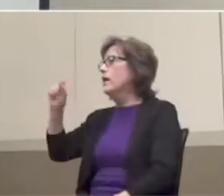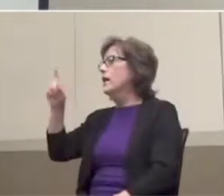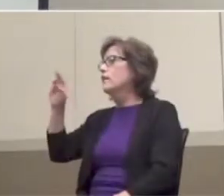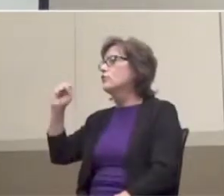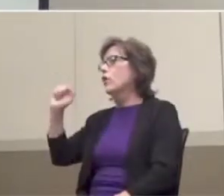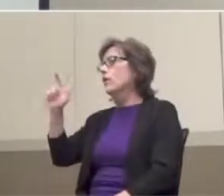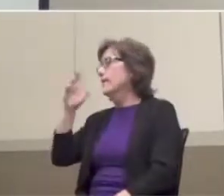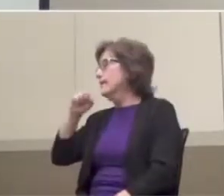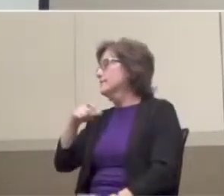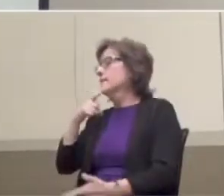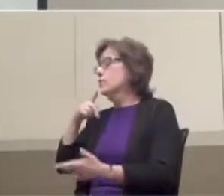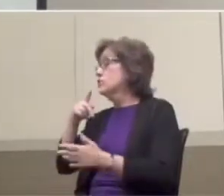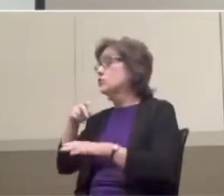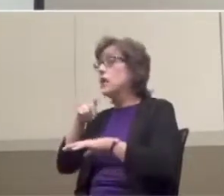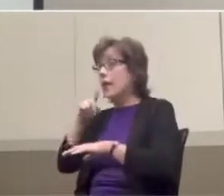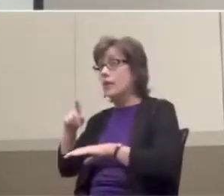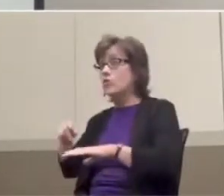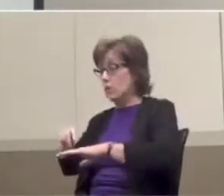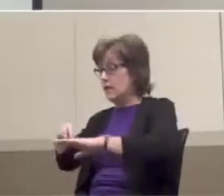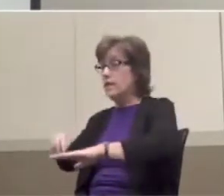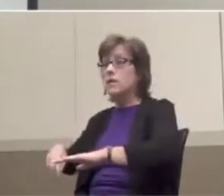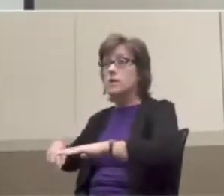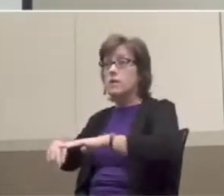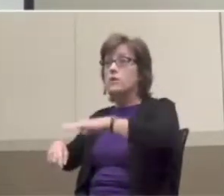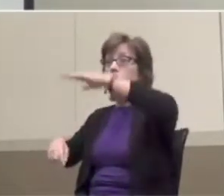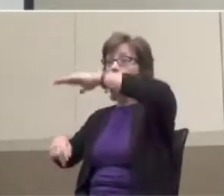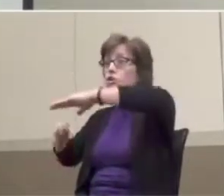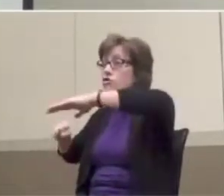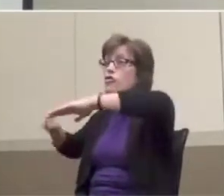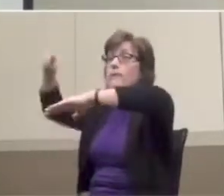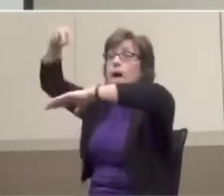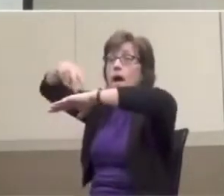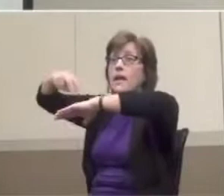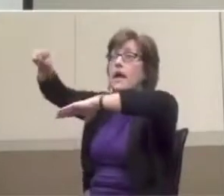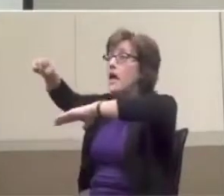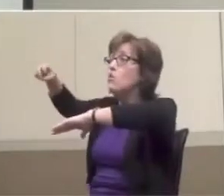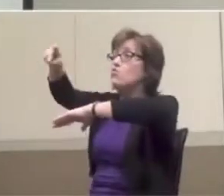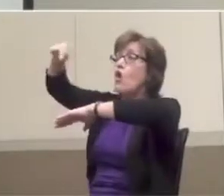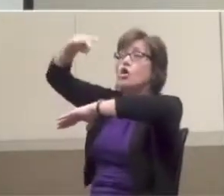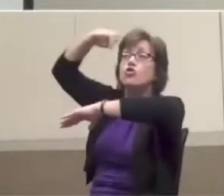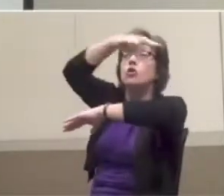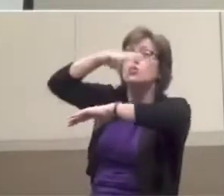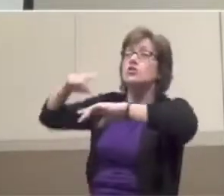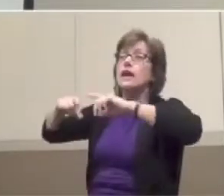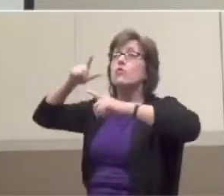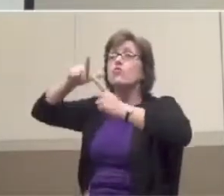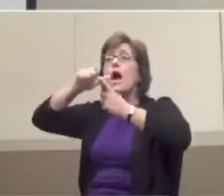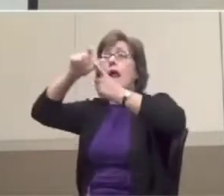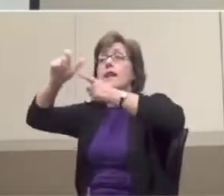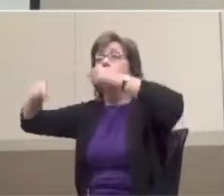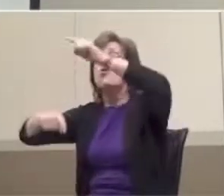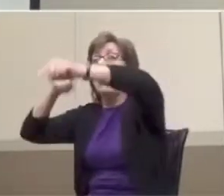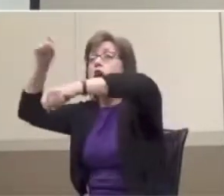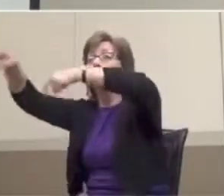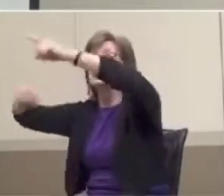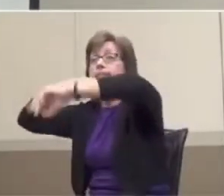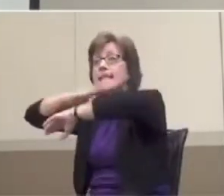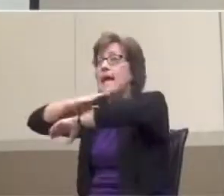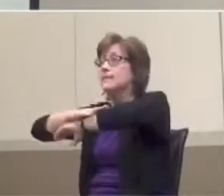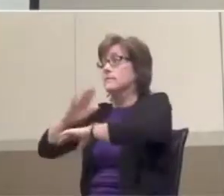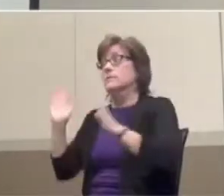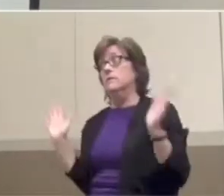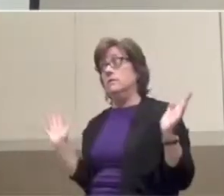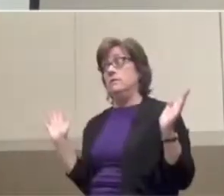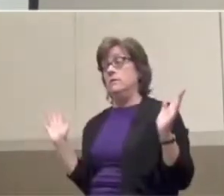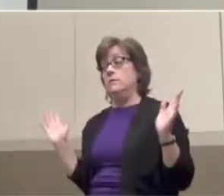jump on the tables and run across desks and stuff like that. It was quite difficult to control him. But one of the things that he would do is that he'd